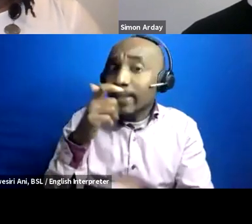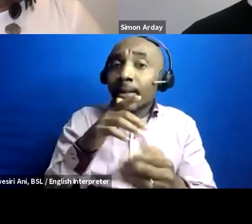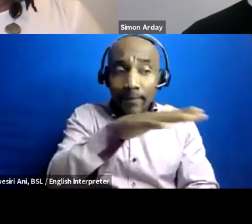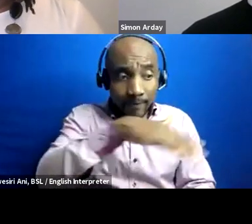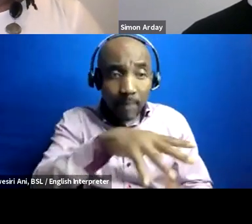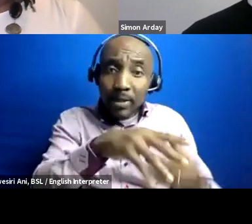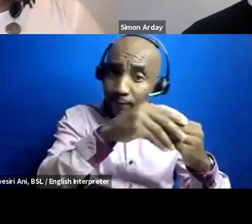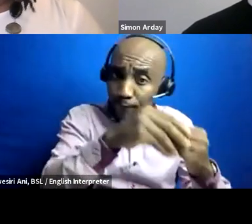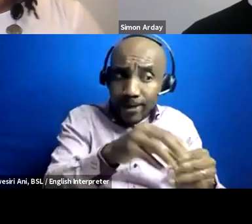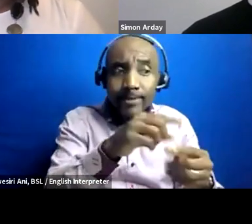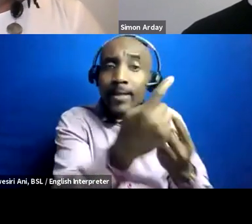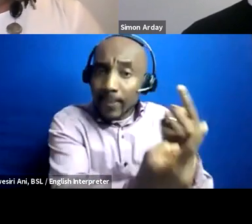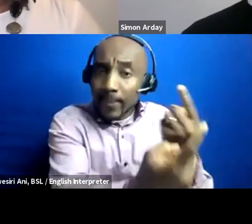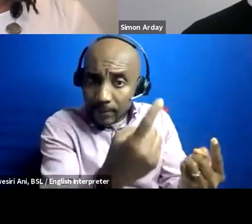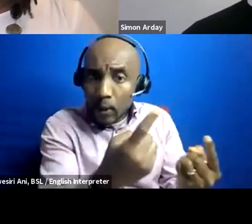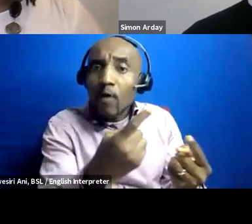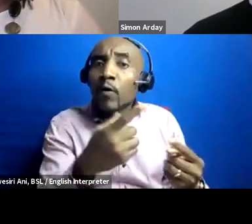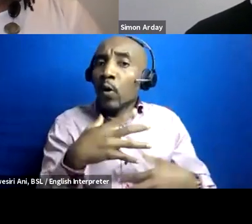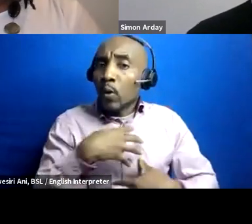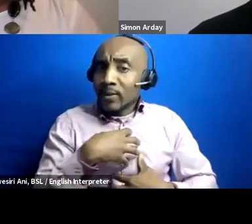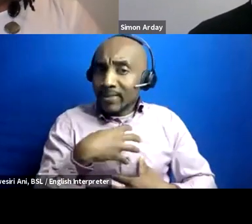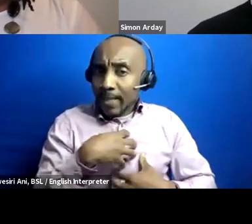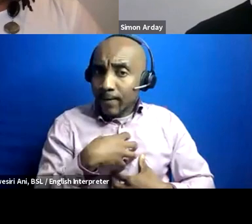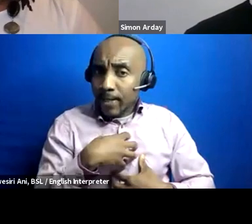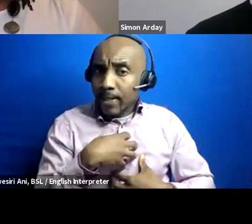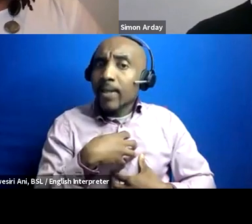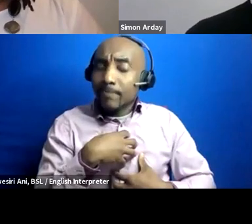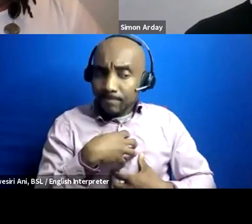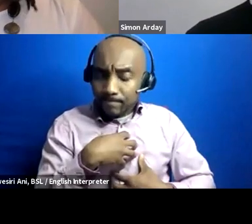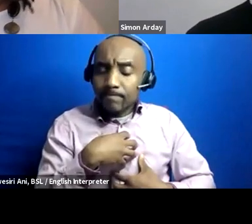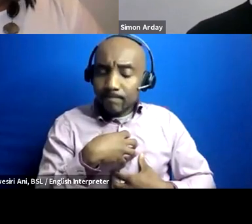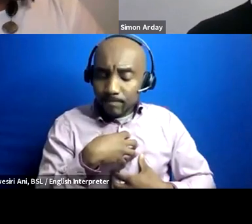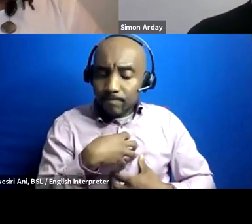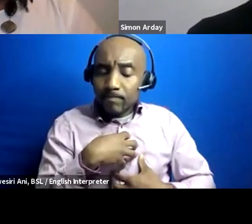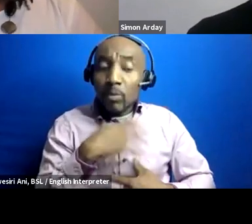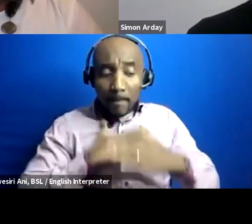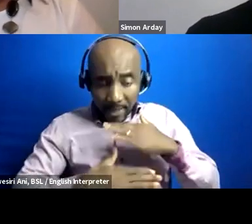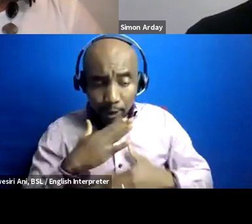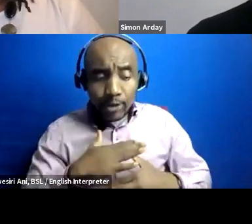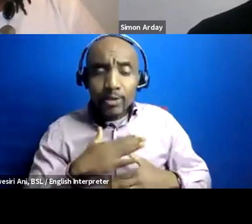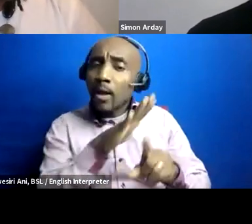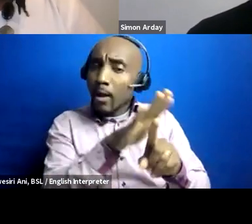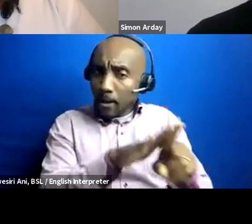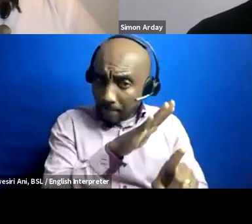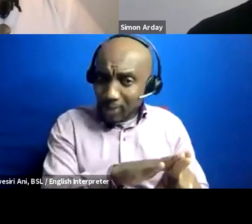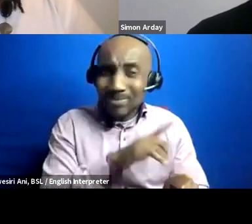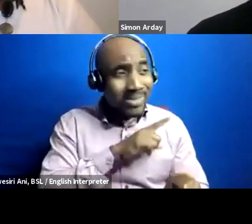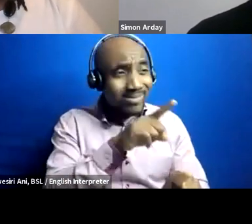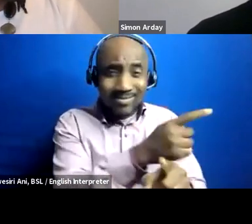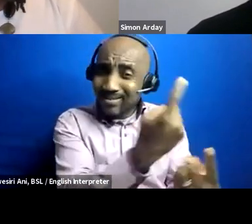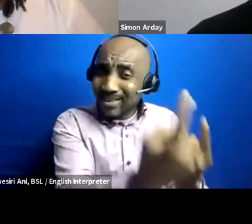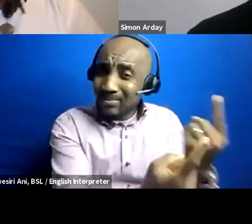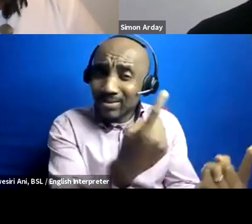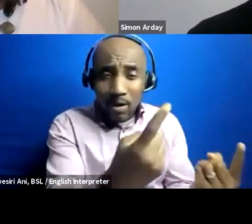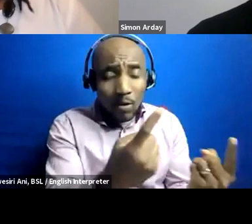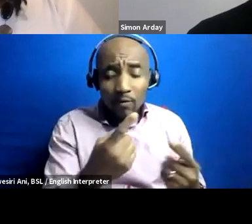they need that patience, compassion, because sometimes they are just scared. That's why they